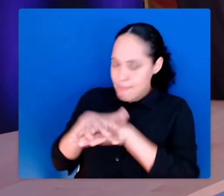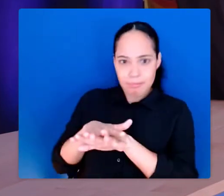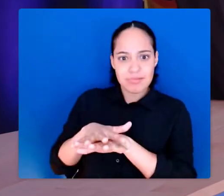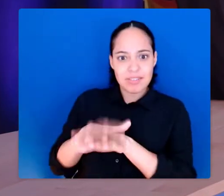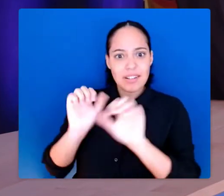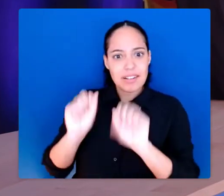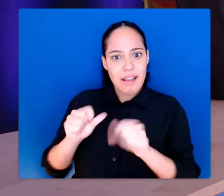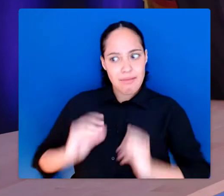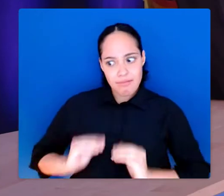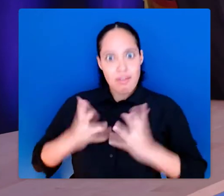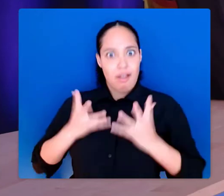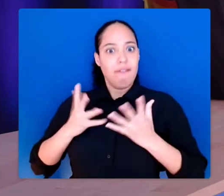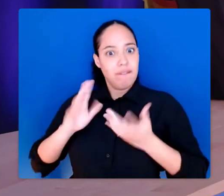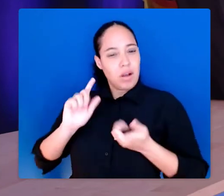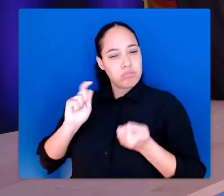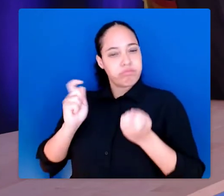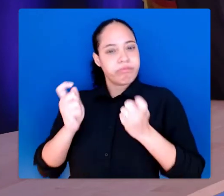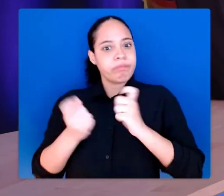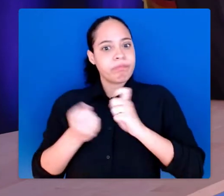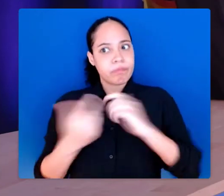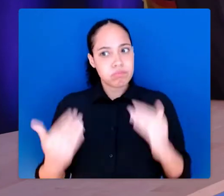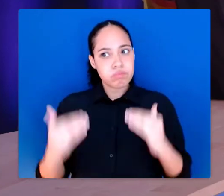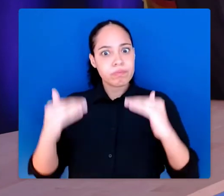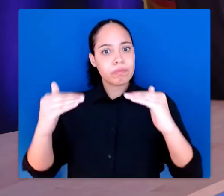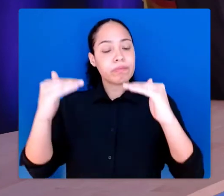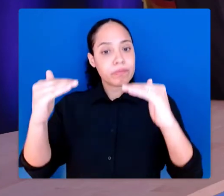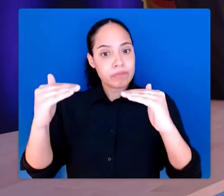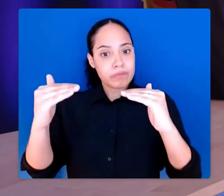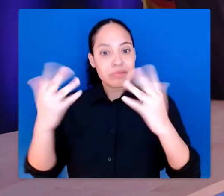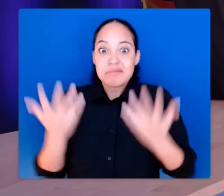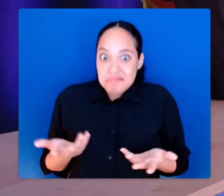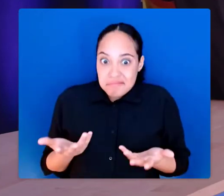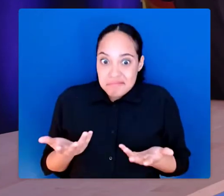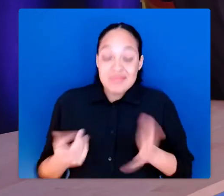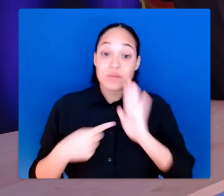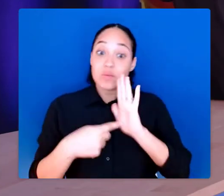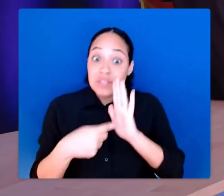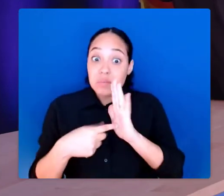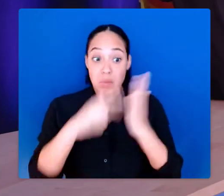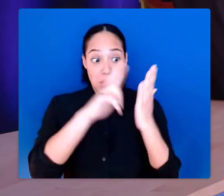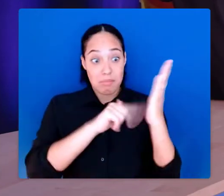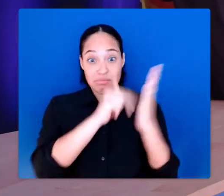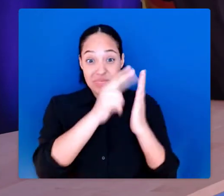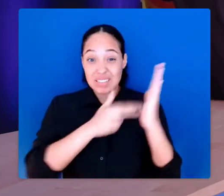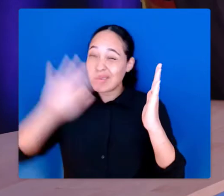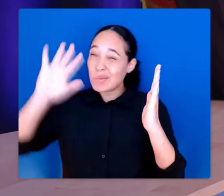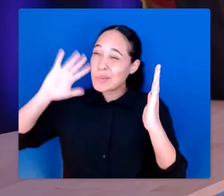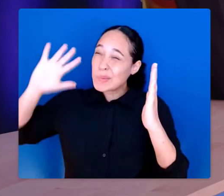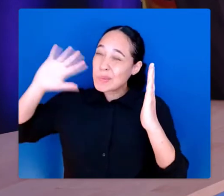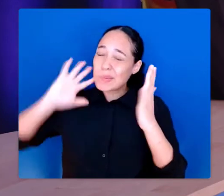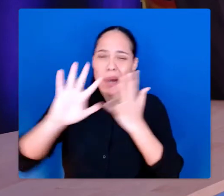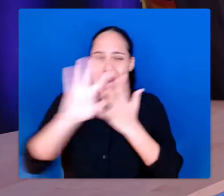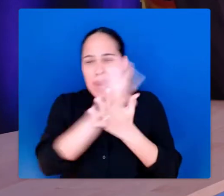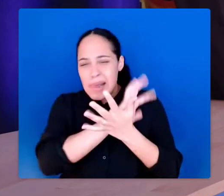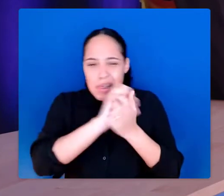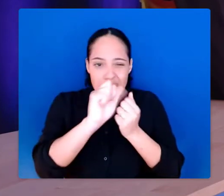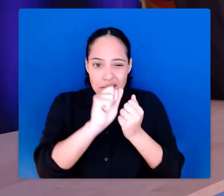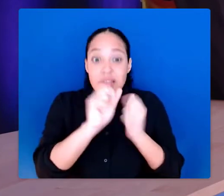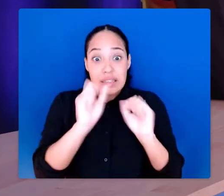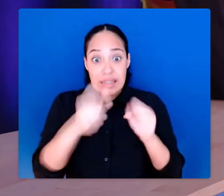right? And yeah, so some of it I also photographed it for the MVP summit.